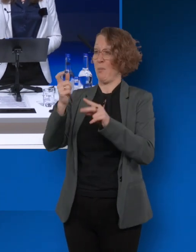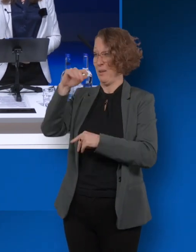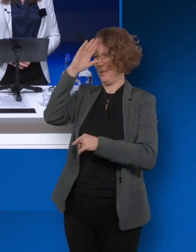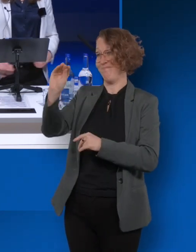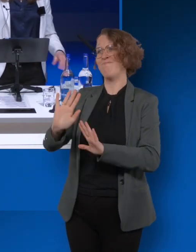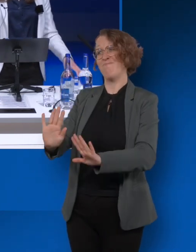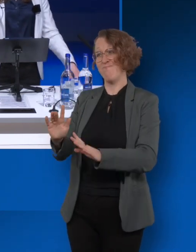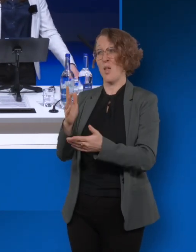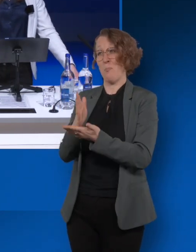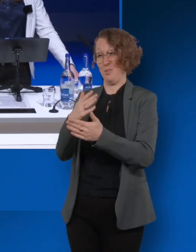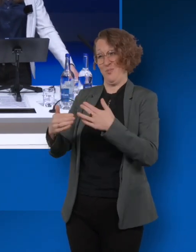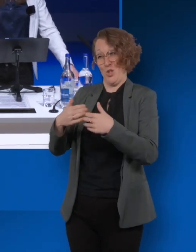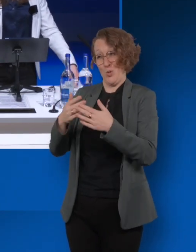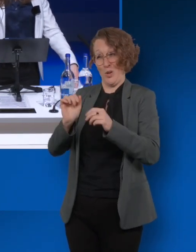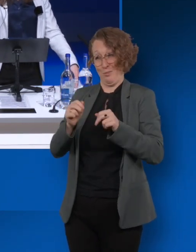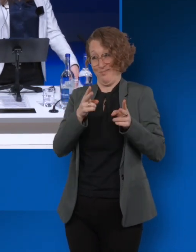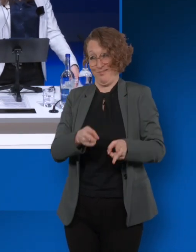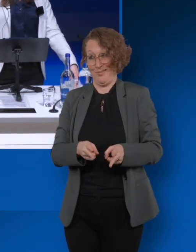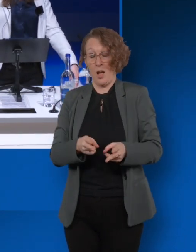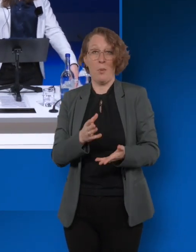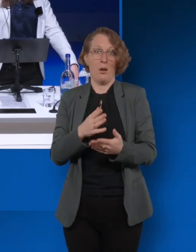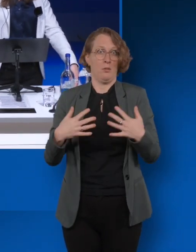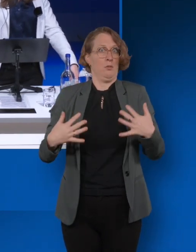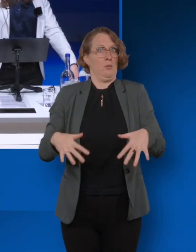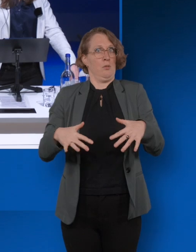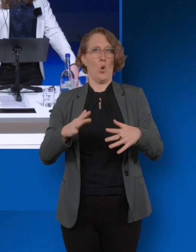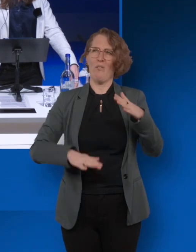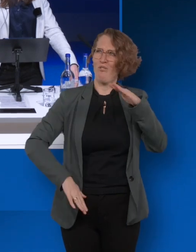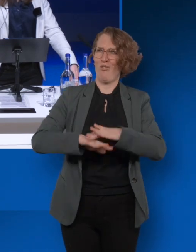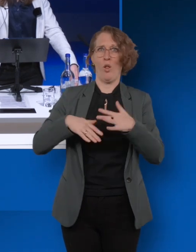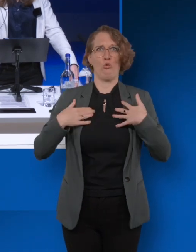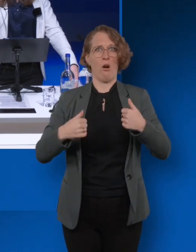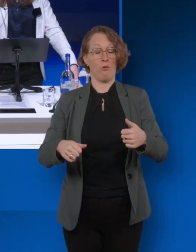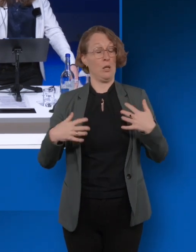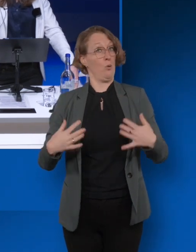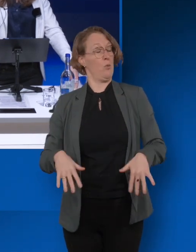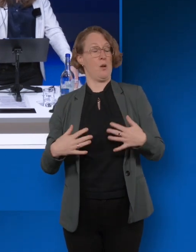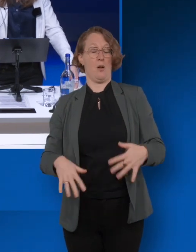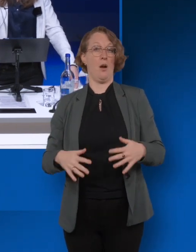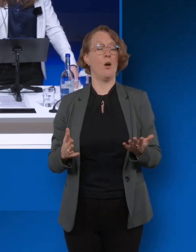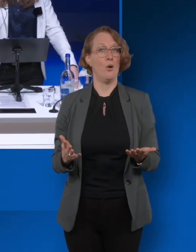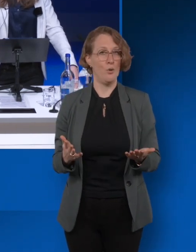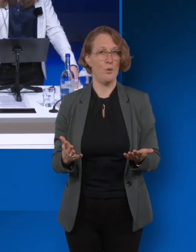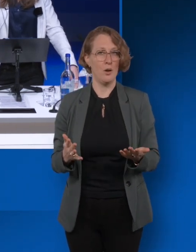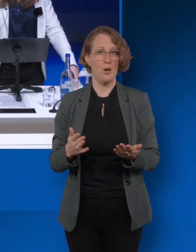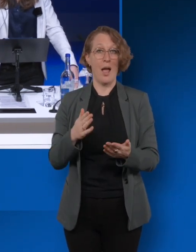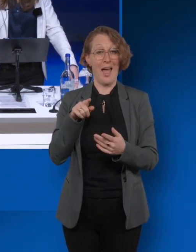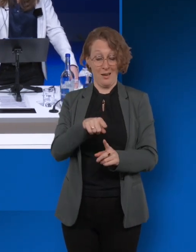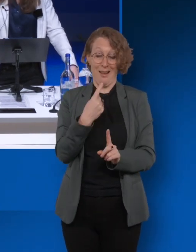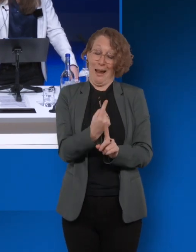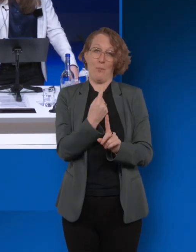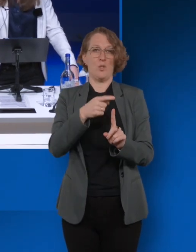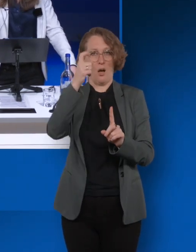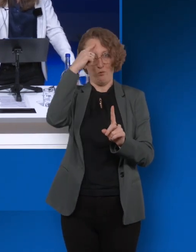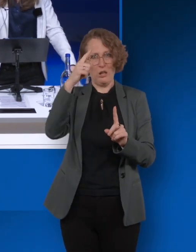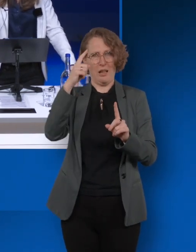affairs in order. But extraordinarily, he made a full recovery, and he